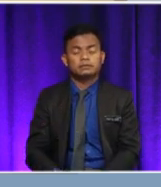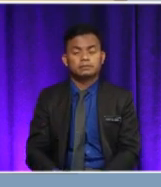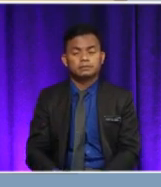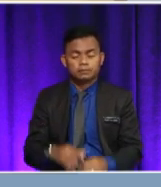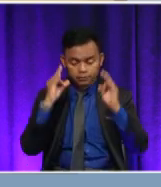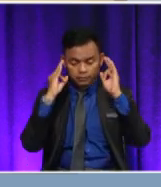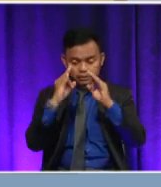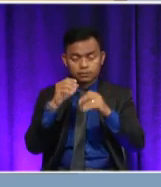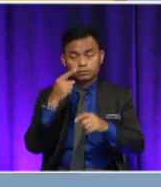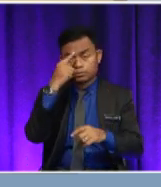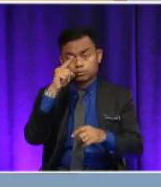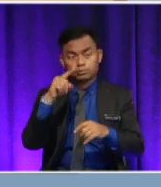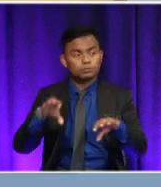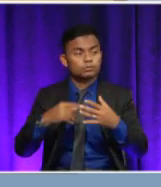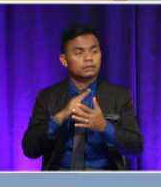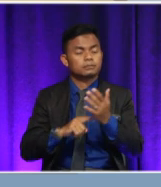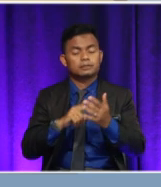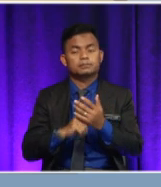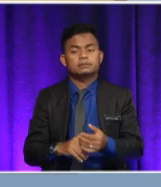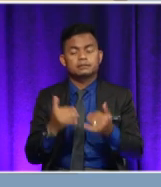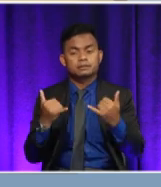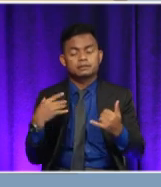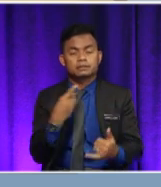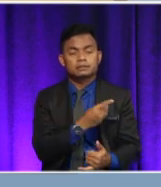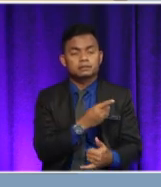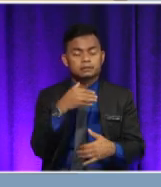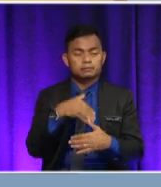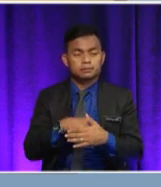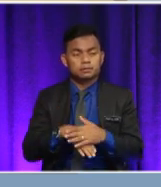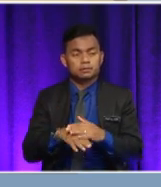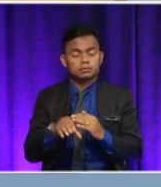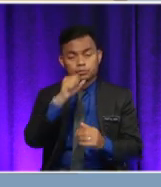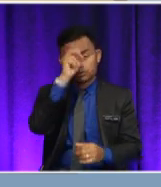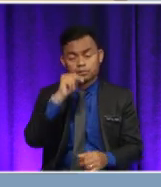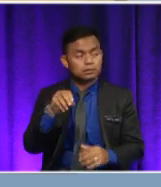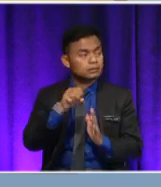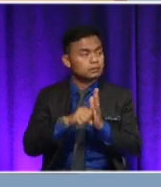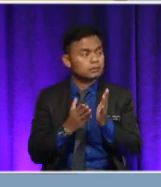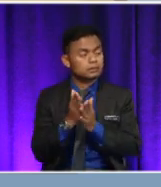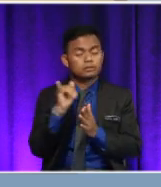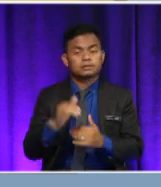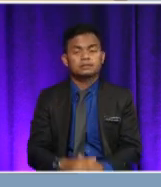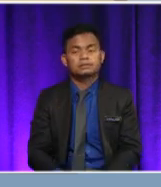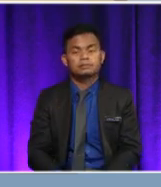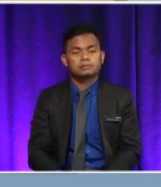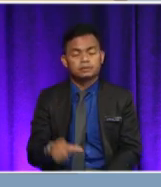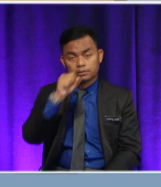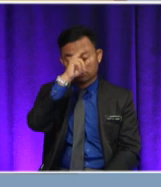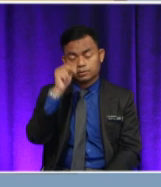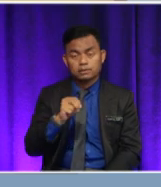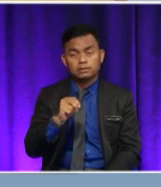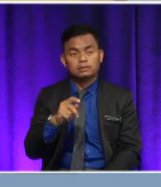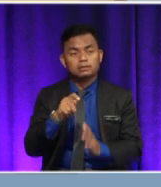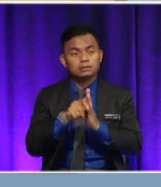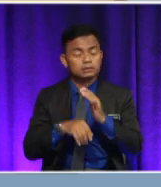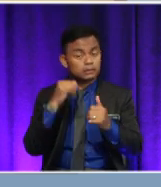you, Aisha. Now we are going to go to the next question. And okay. This will be the last question right now. Okay, sure. Yep.